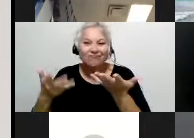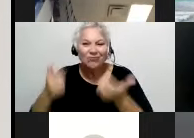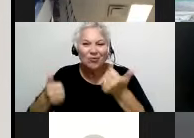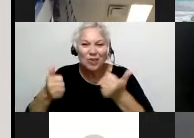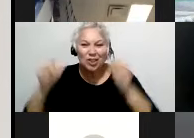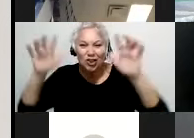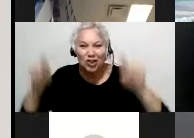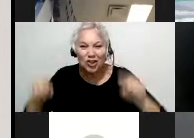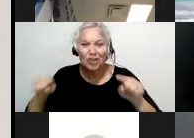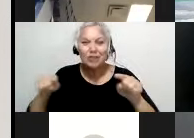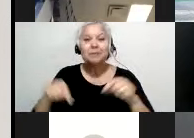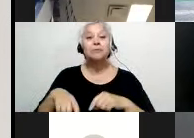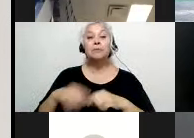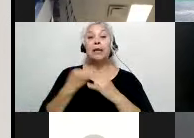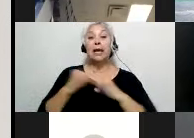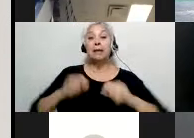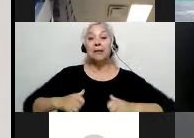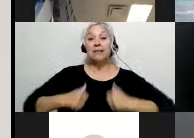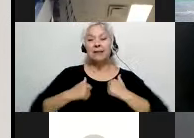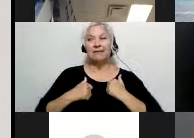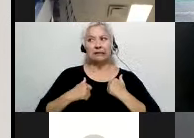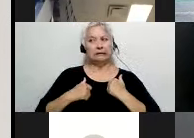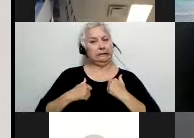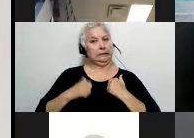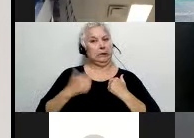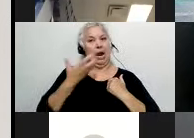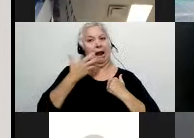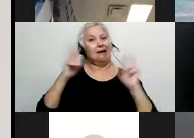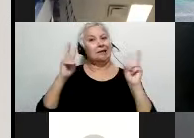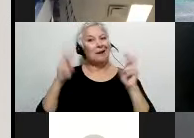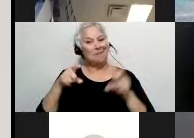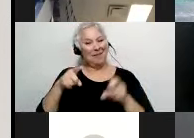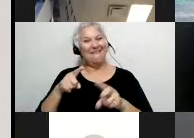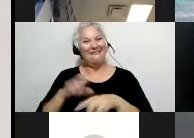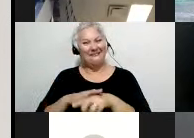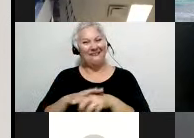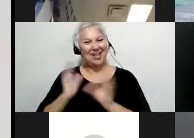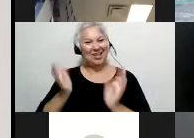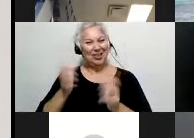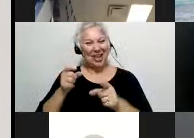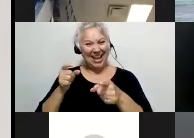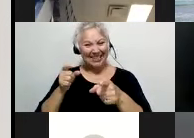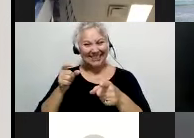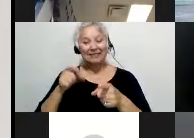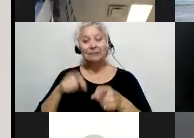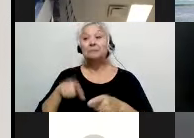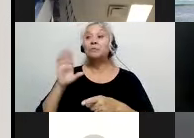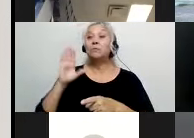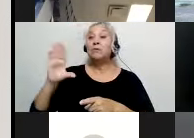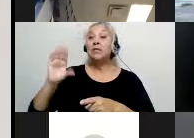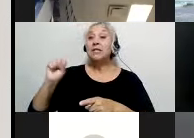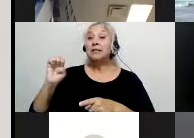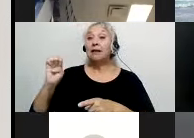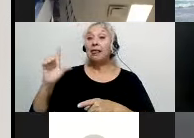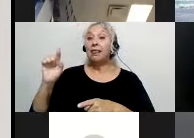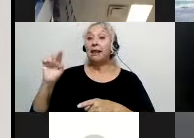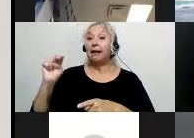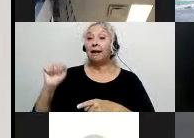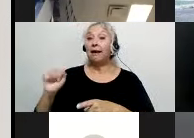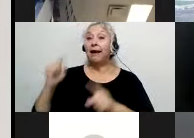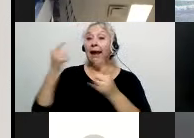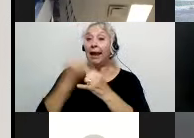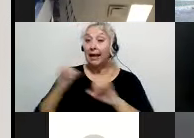For independent living, and I know this was kind of a hot topic on the chat there for a little bit, Selena's independent living goals, we kind